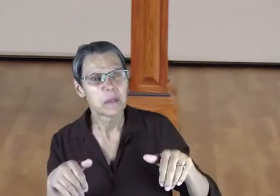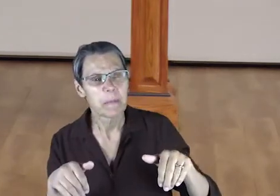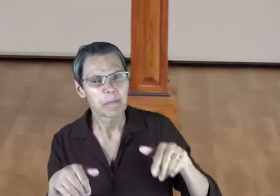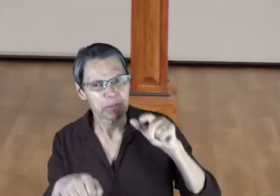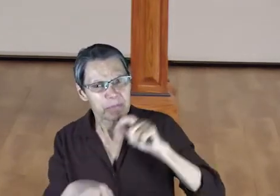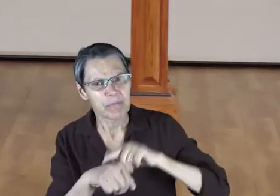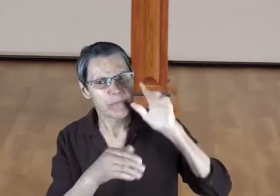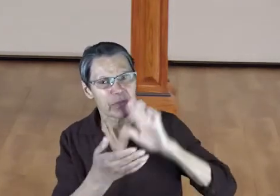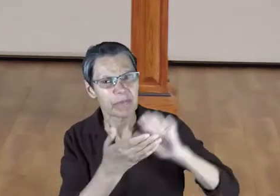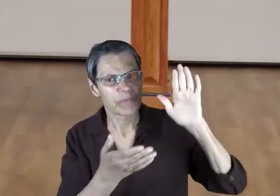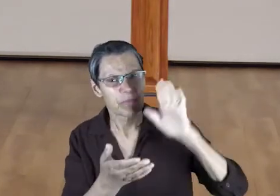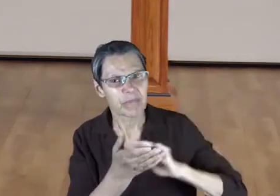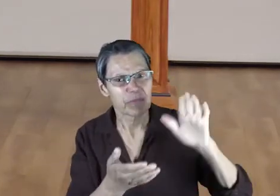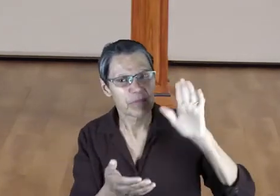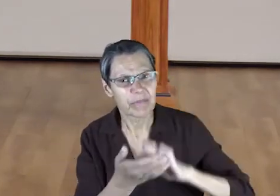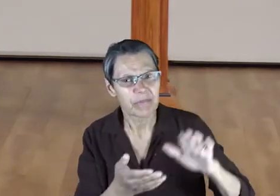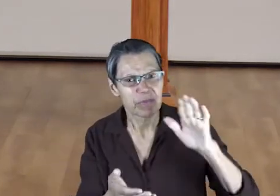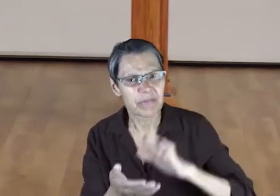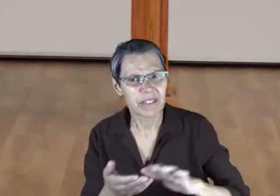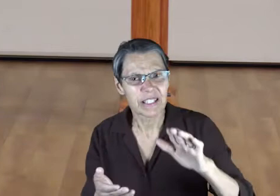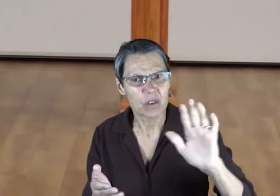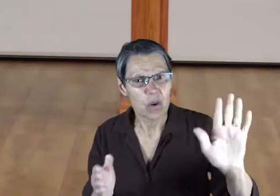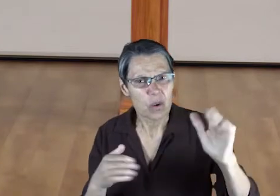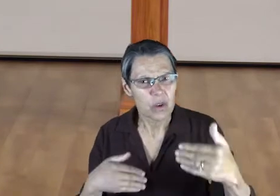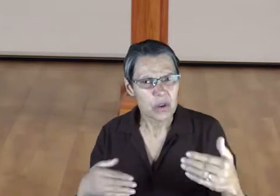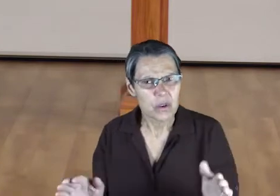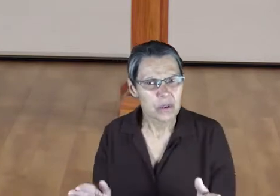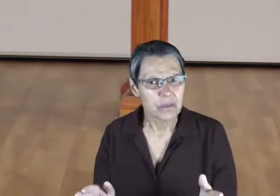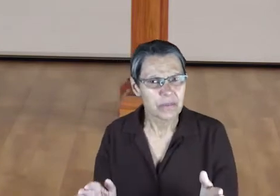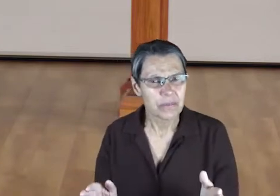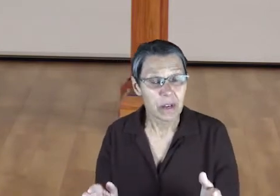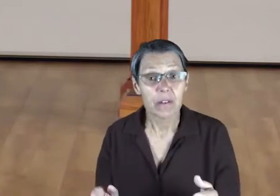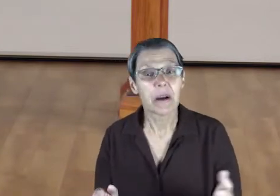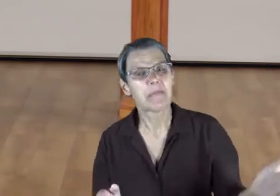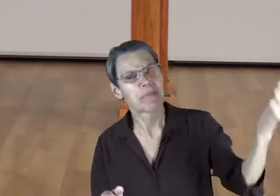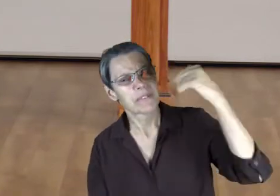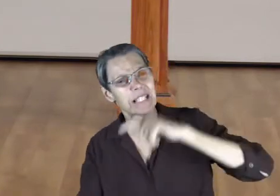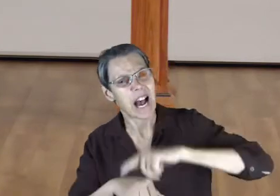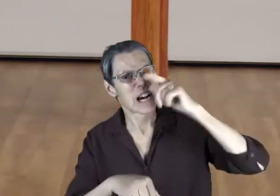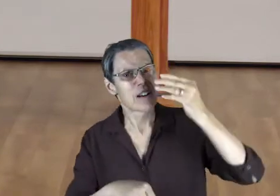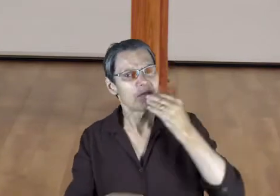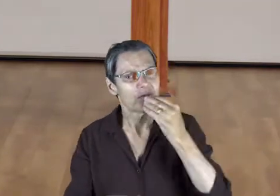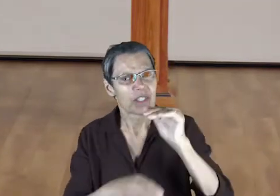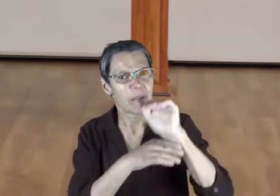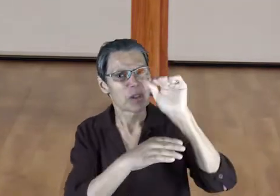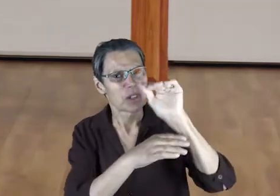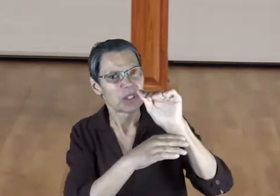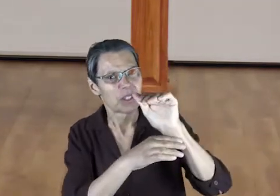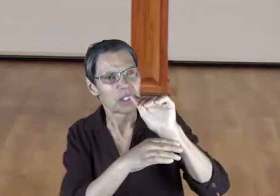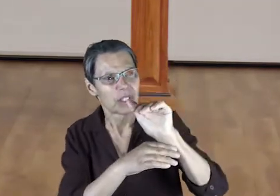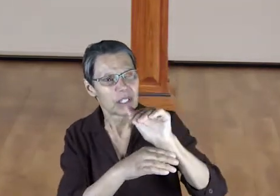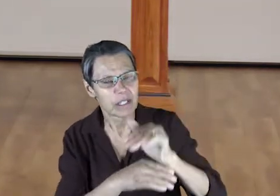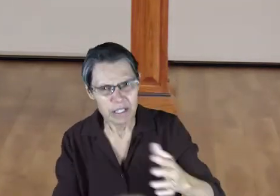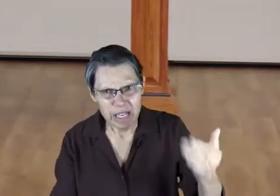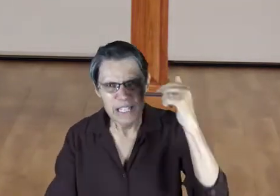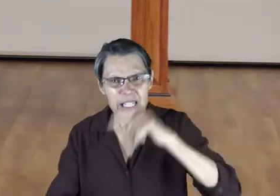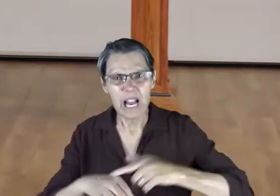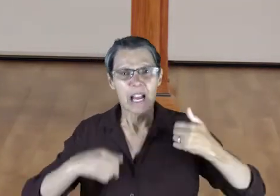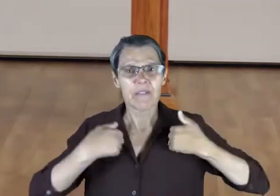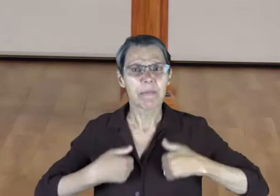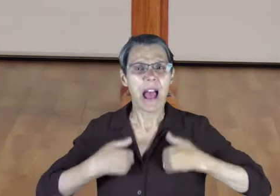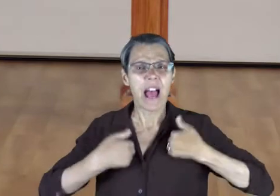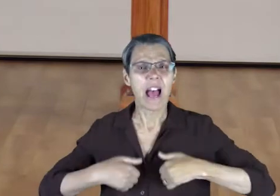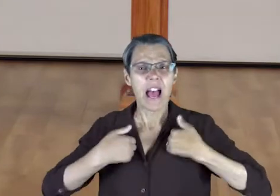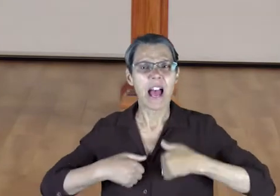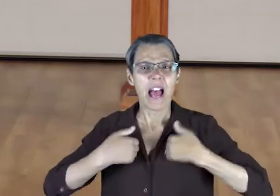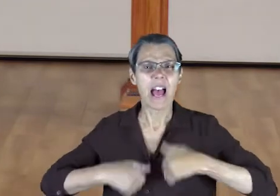and clean your room? When they wanted you to come in for supper, when they wanted you to come in because it was time for you